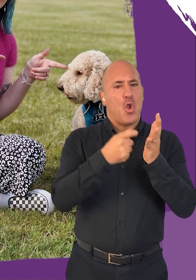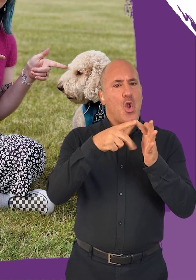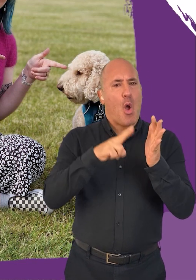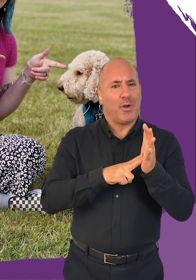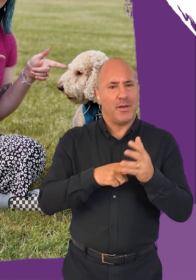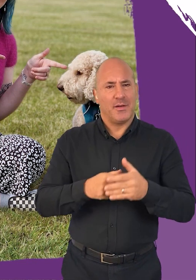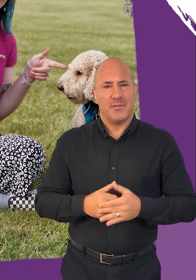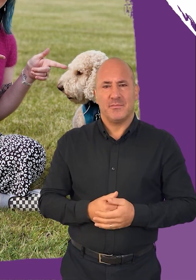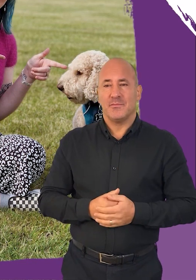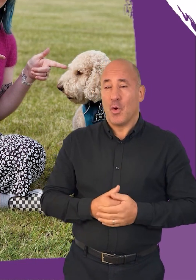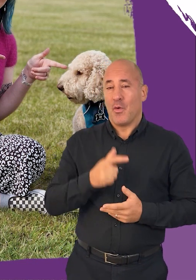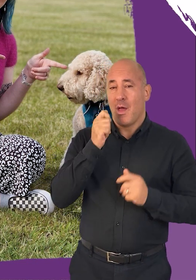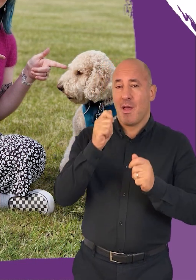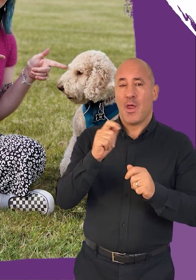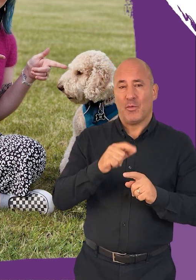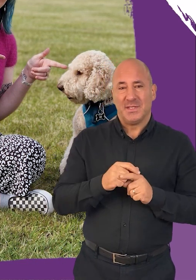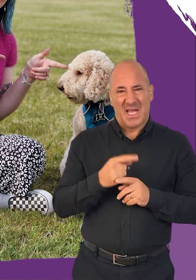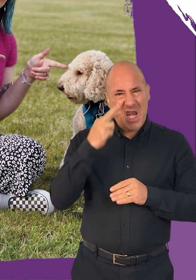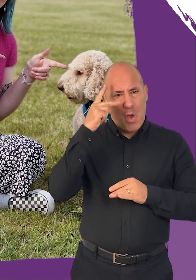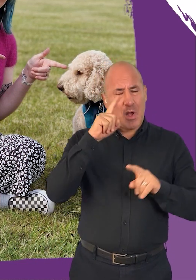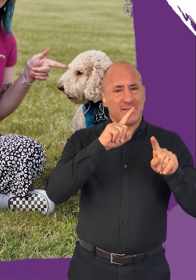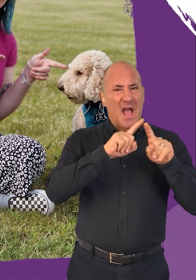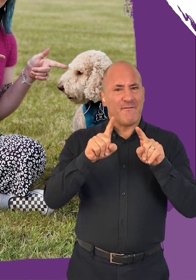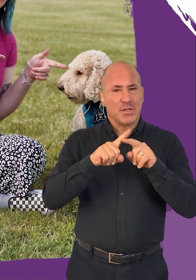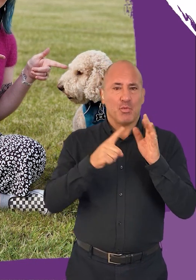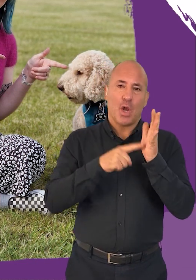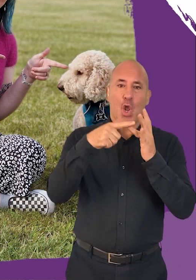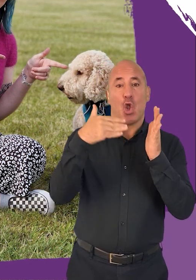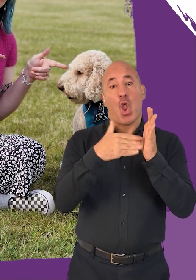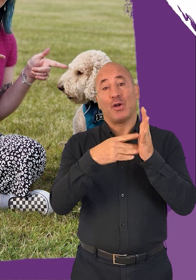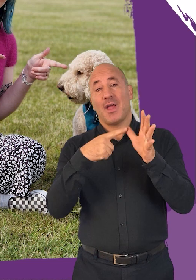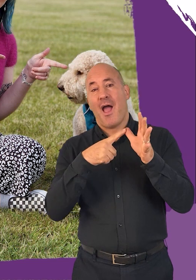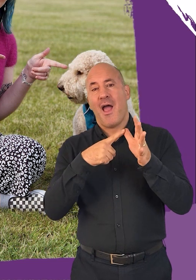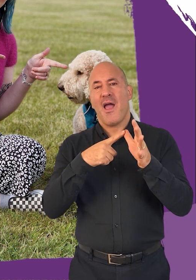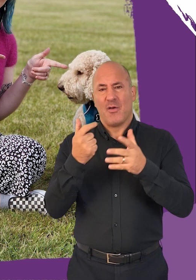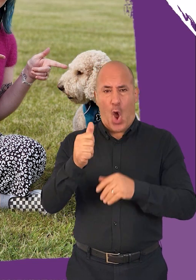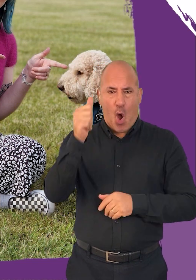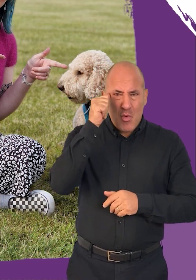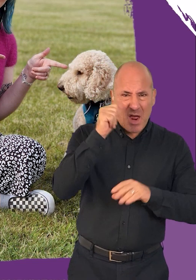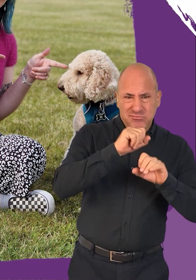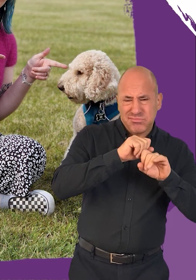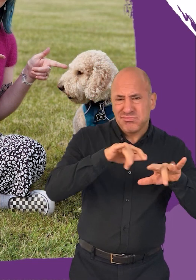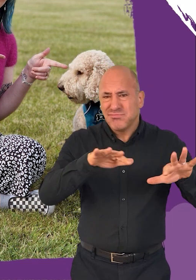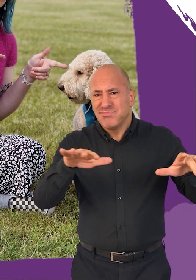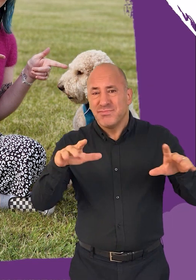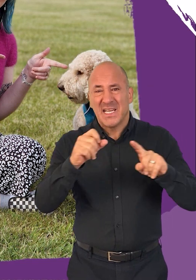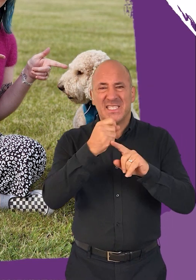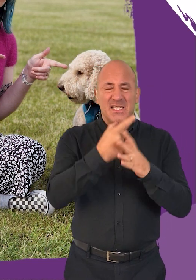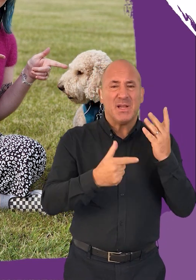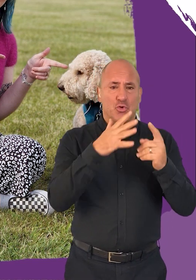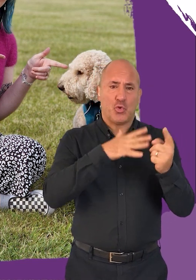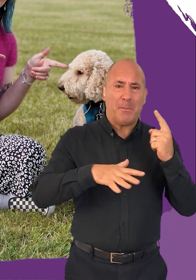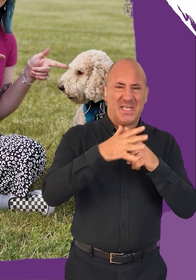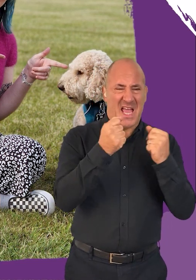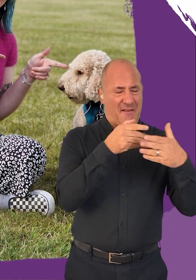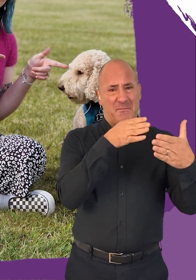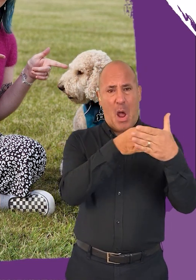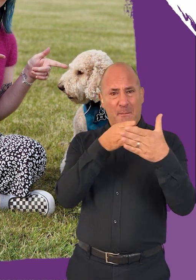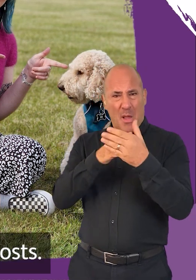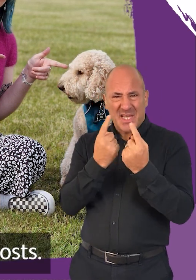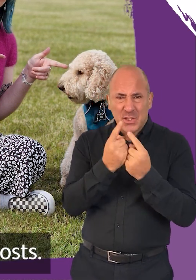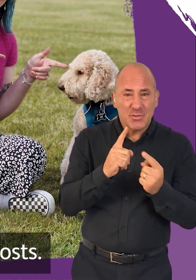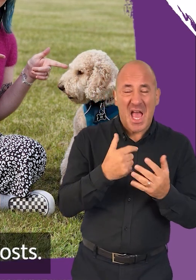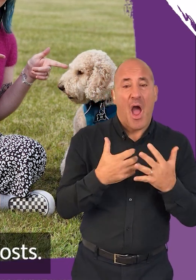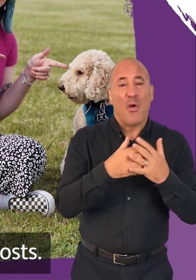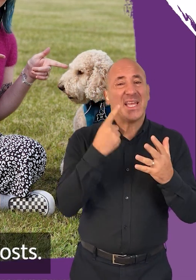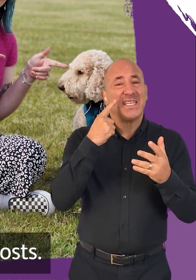Lauren Gilbert. Lauren Gilbert, also known as Neurodiversity with Loza, spreads awareness about issues that the disability